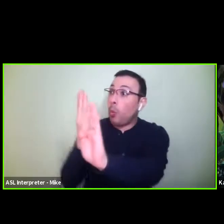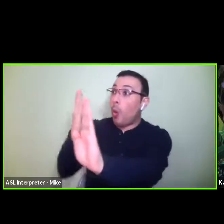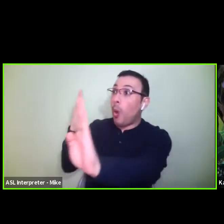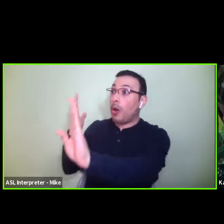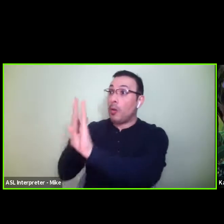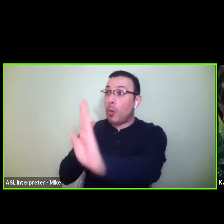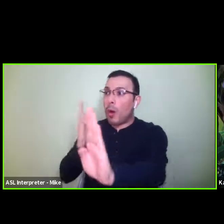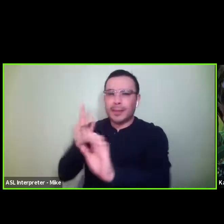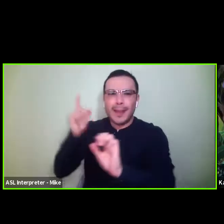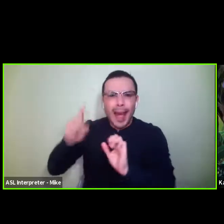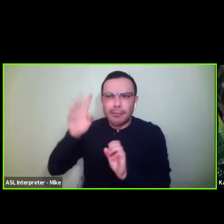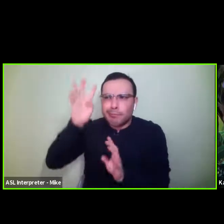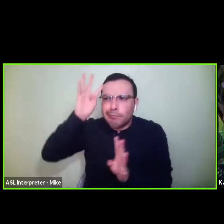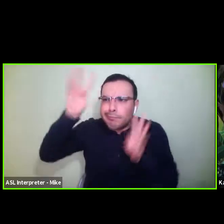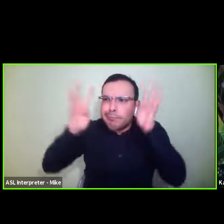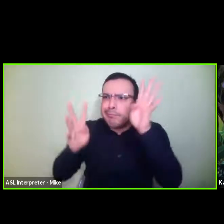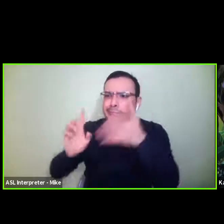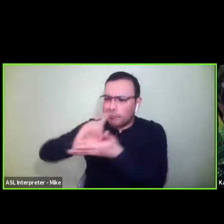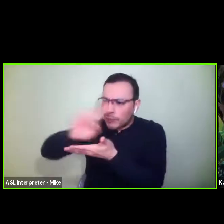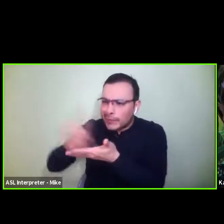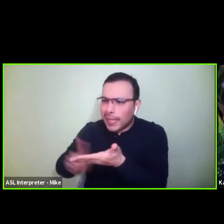created.